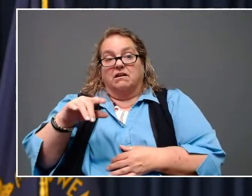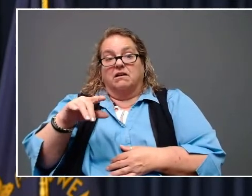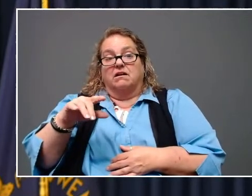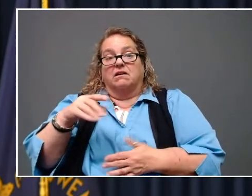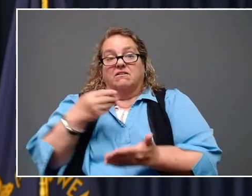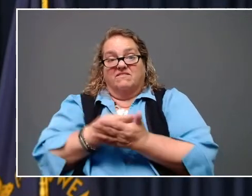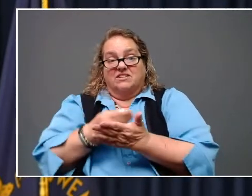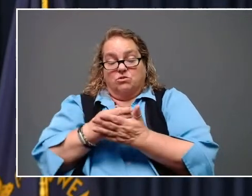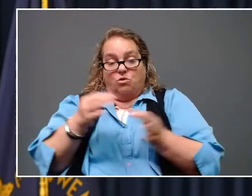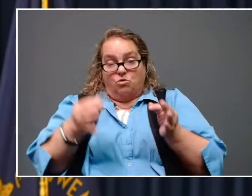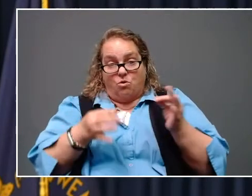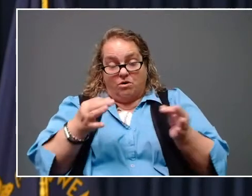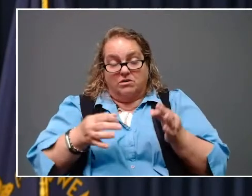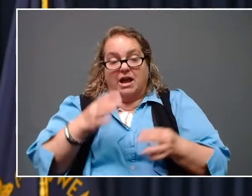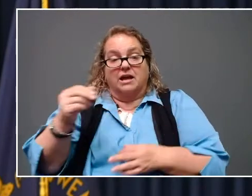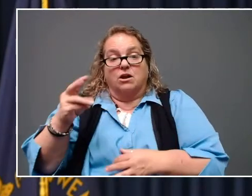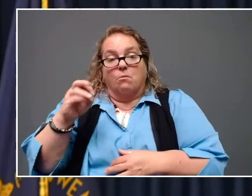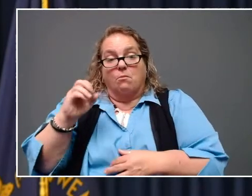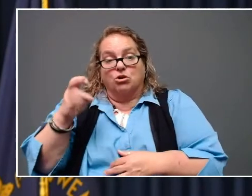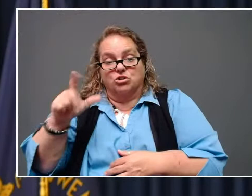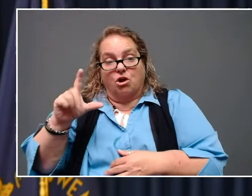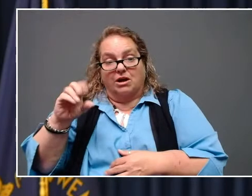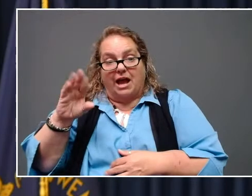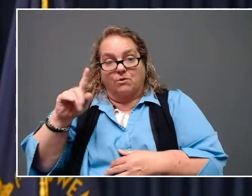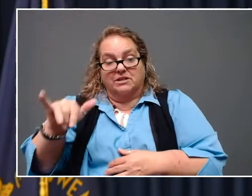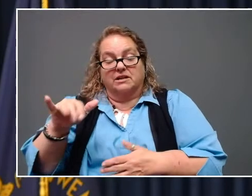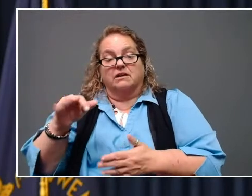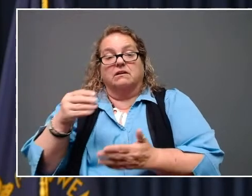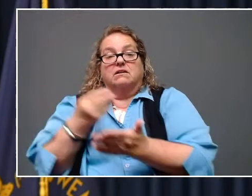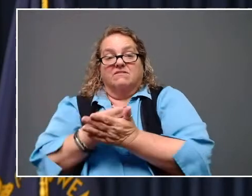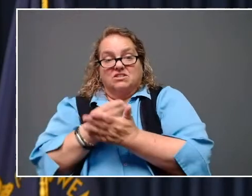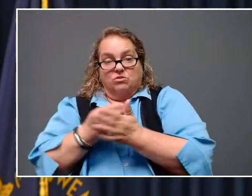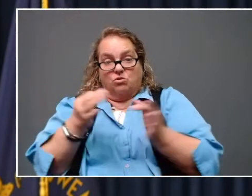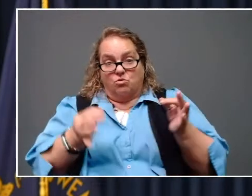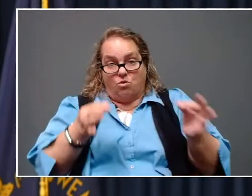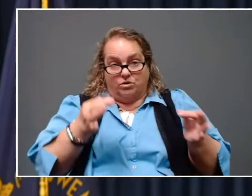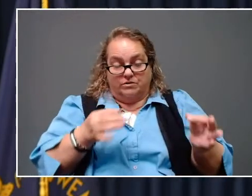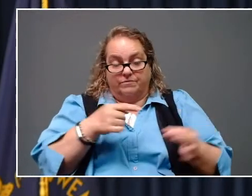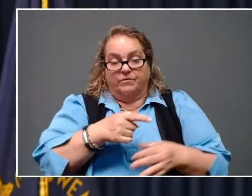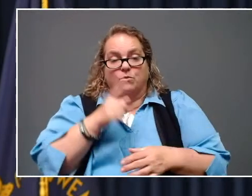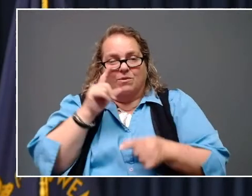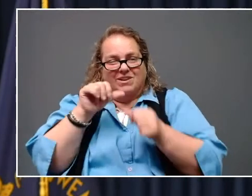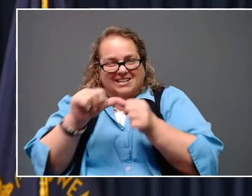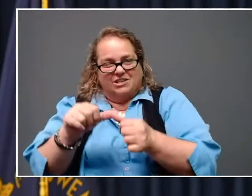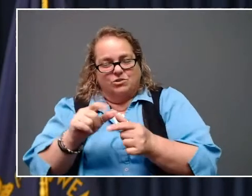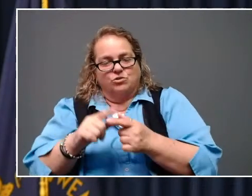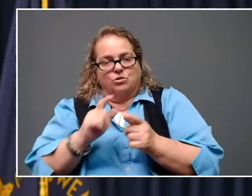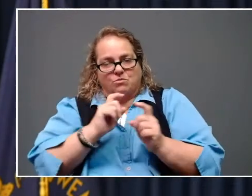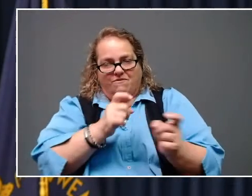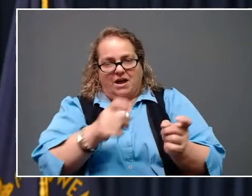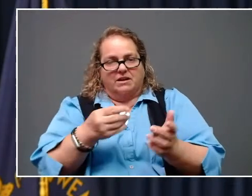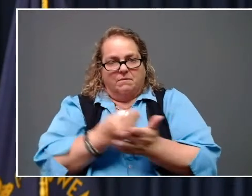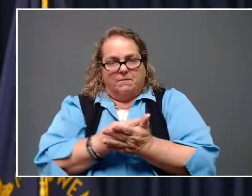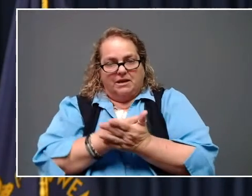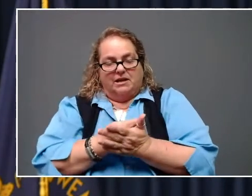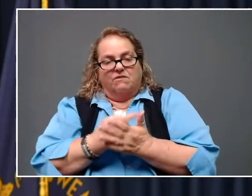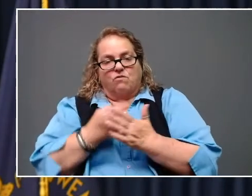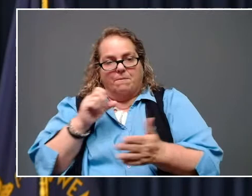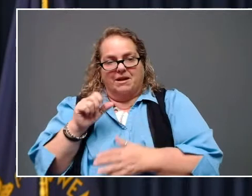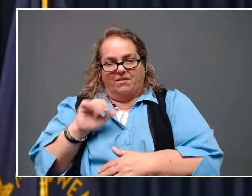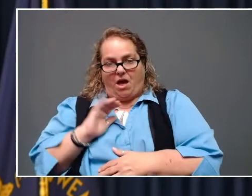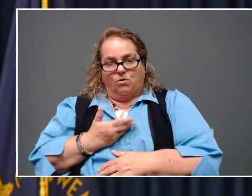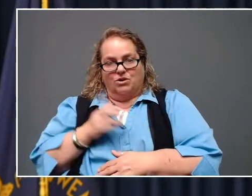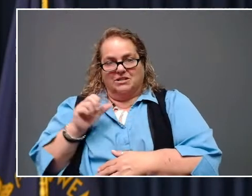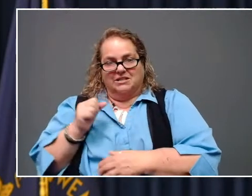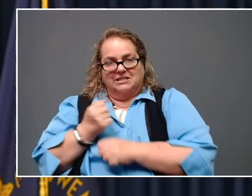County Fiscal Court. We will continue to provide funds out of the SAFE Fund and continue to